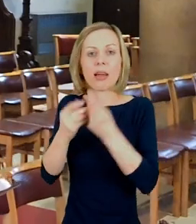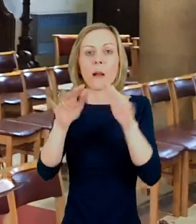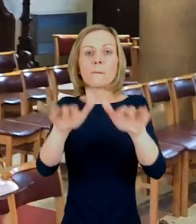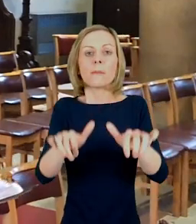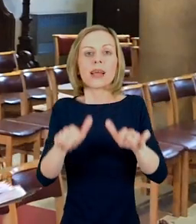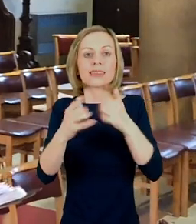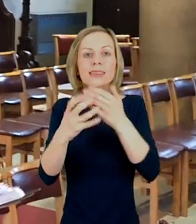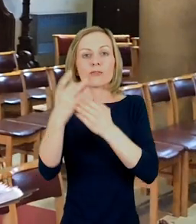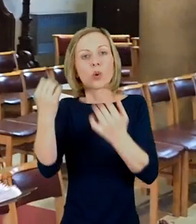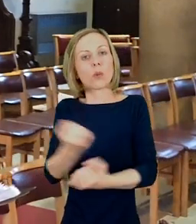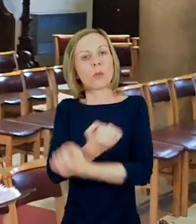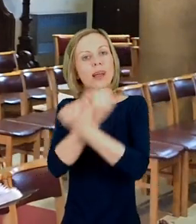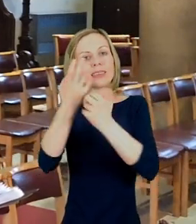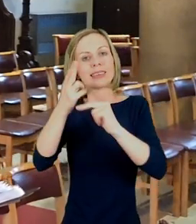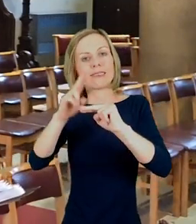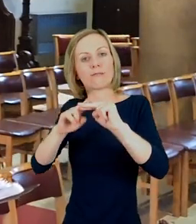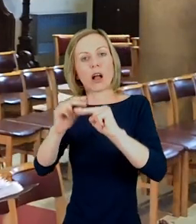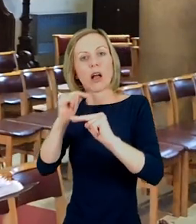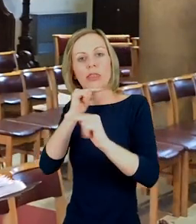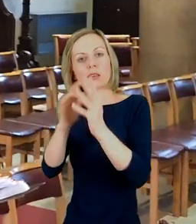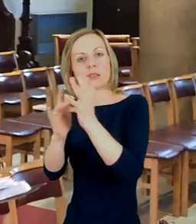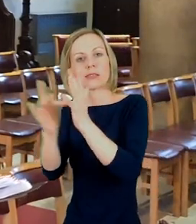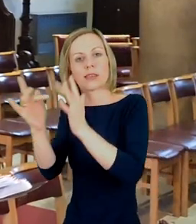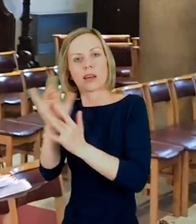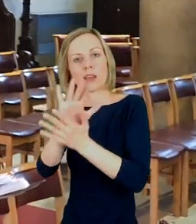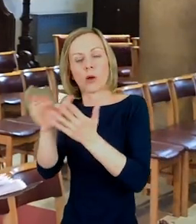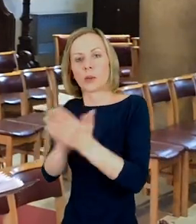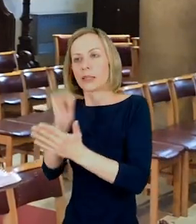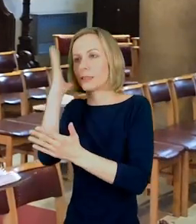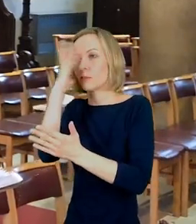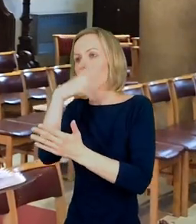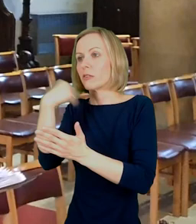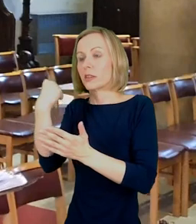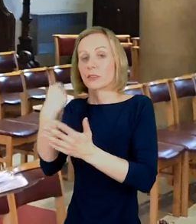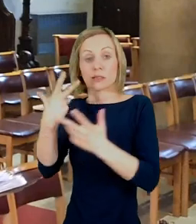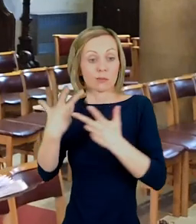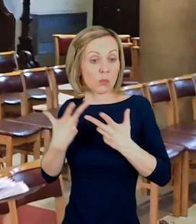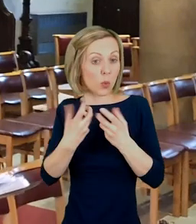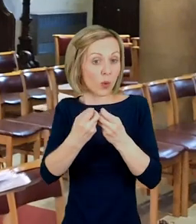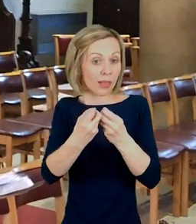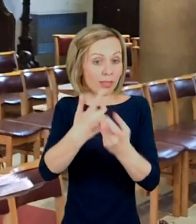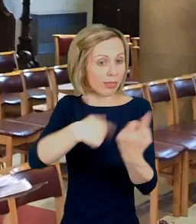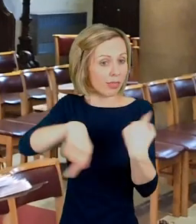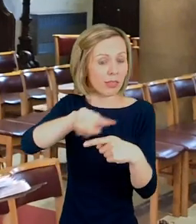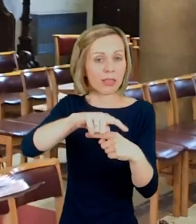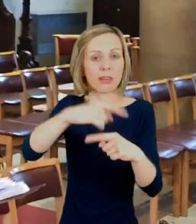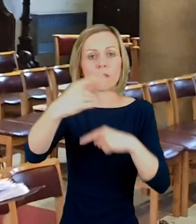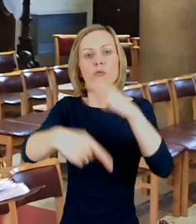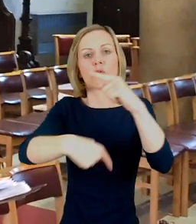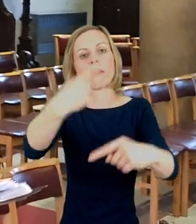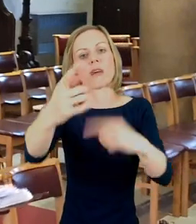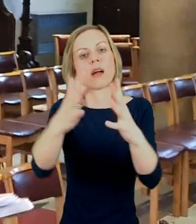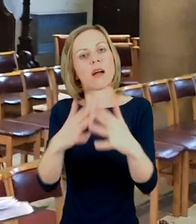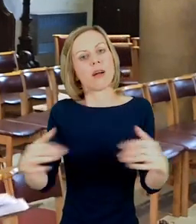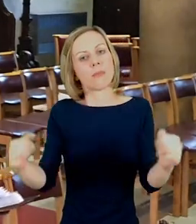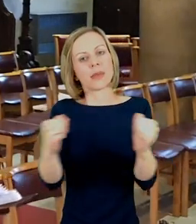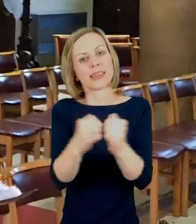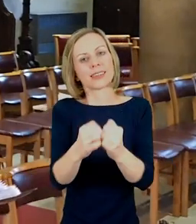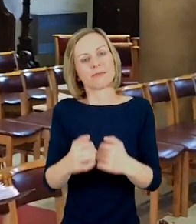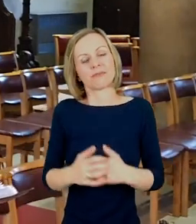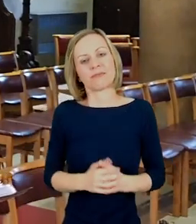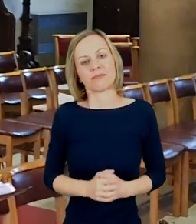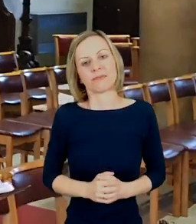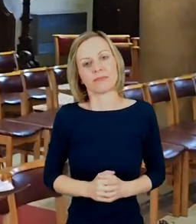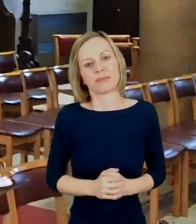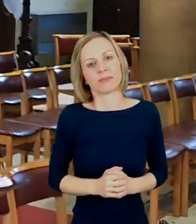Almighty, the Father, the Son, and the Holy Spirit be among you and remain with you always. Amen.